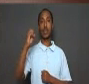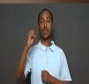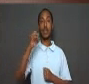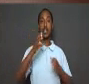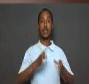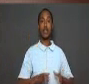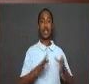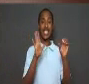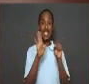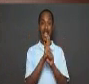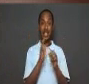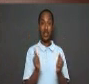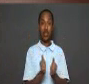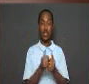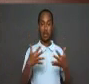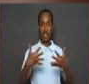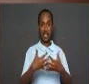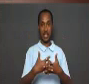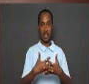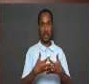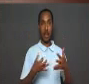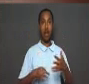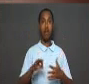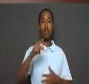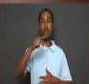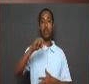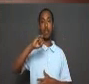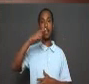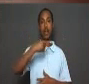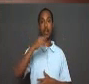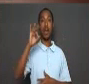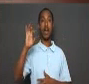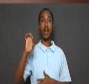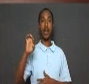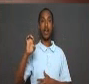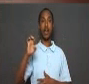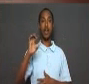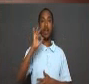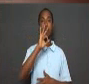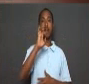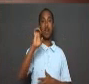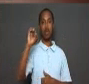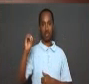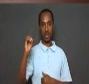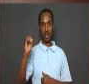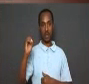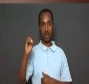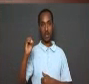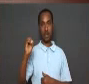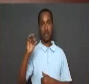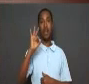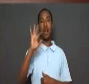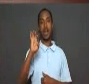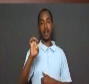is charged with a mixture of pig iron, ferric oxide, scrap